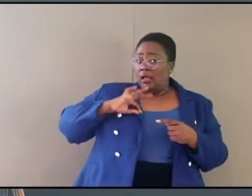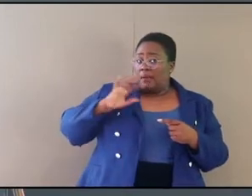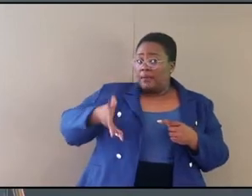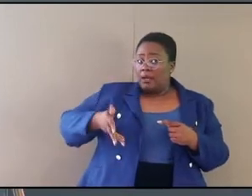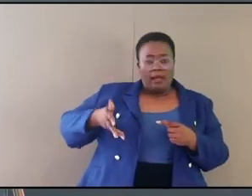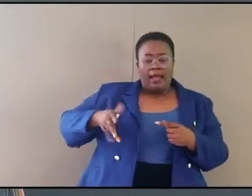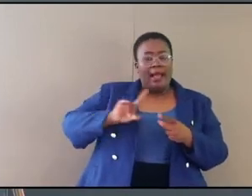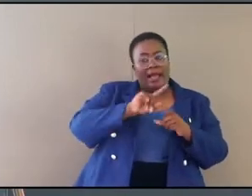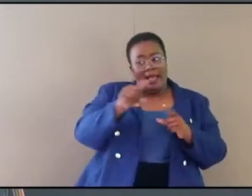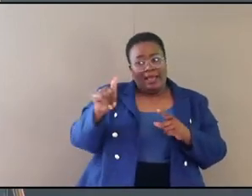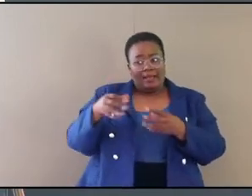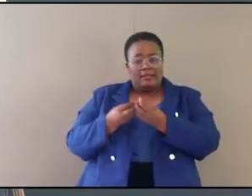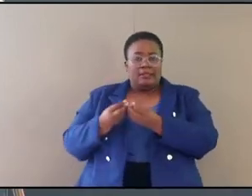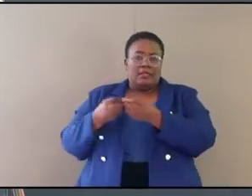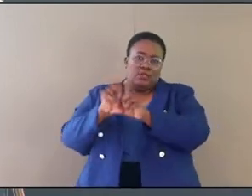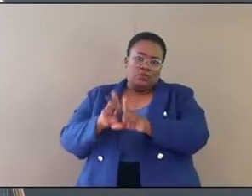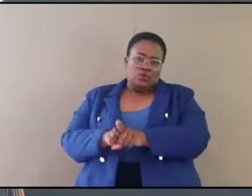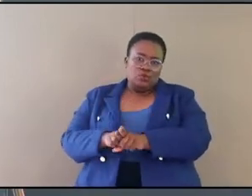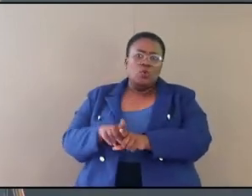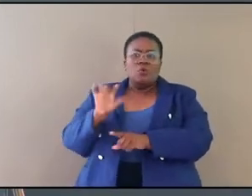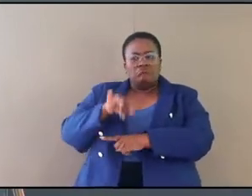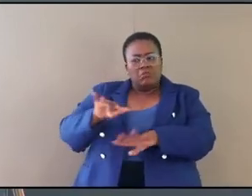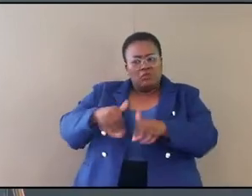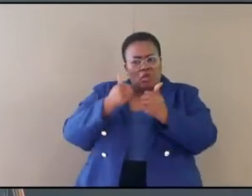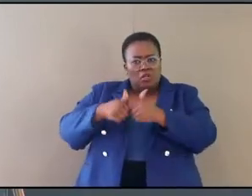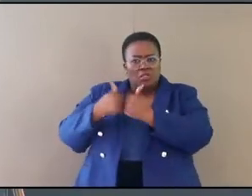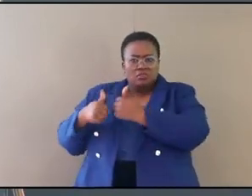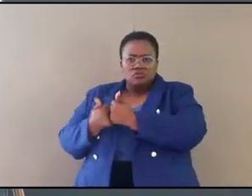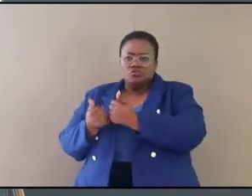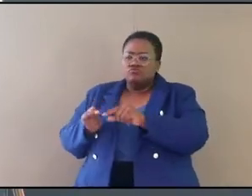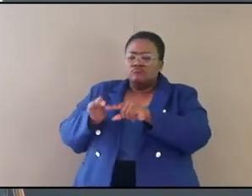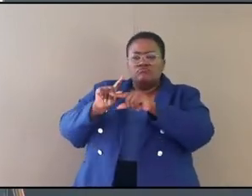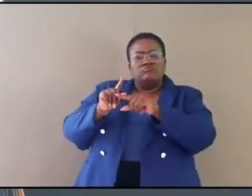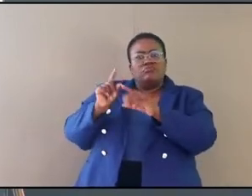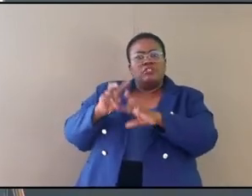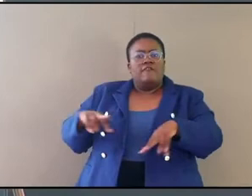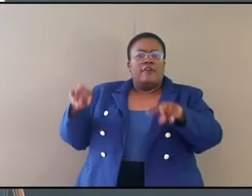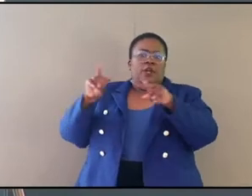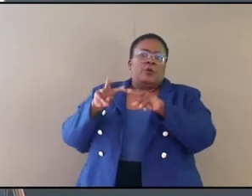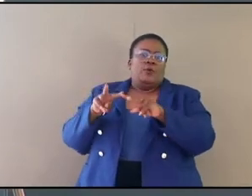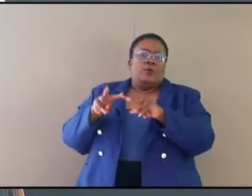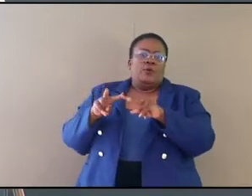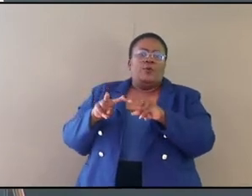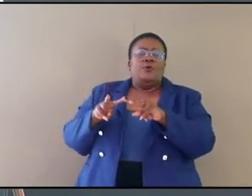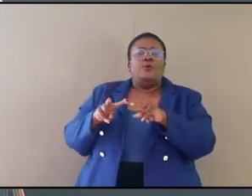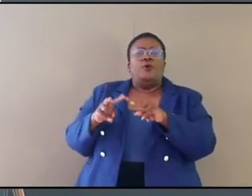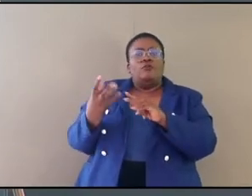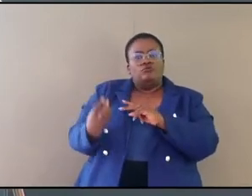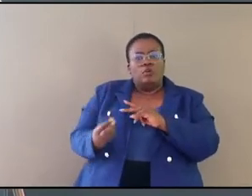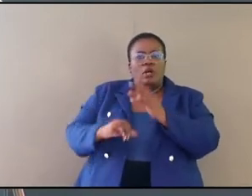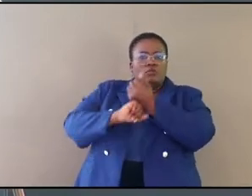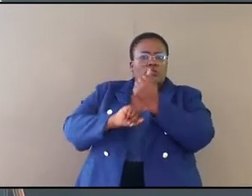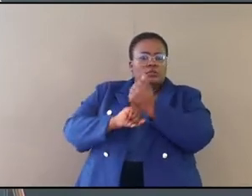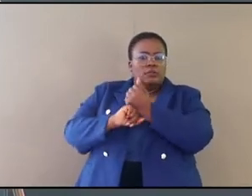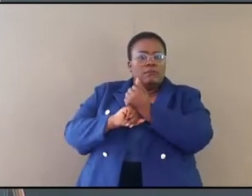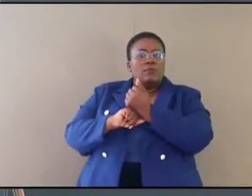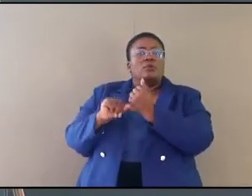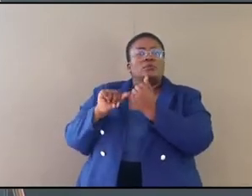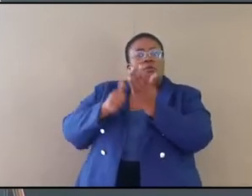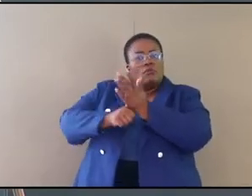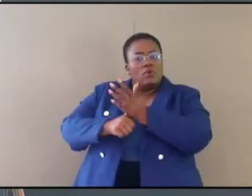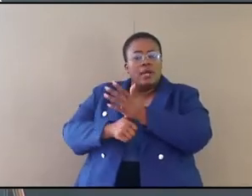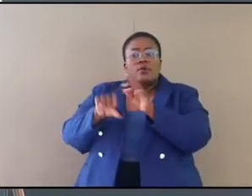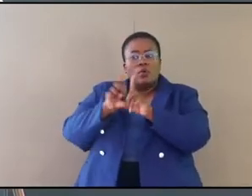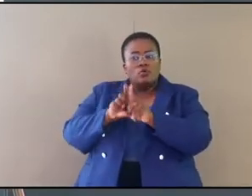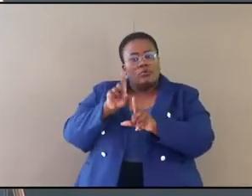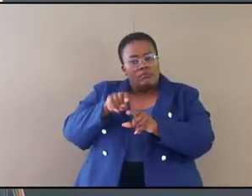other elements. So even as we battle for increasing the value of the child support grant and its income, we also need to make sure that other elements are